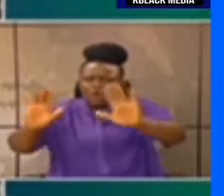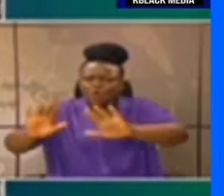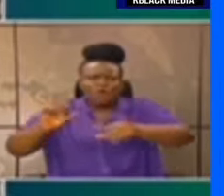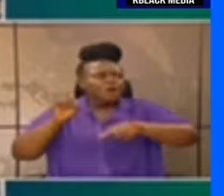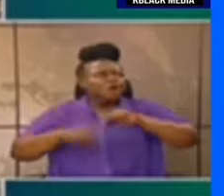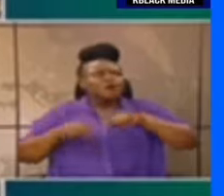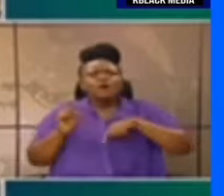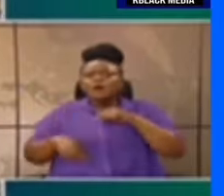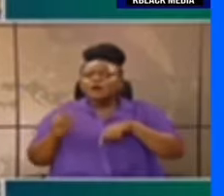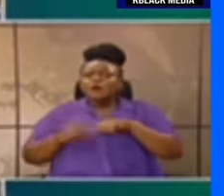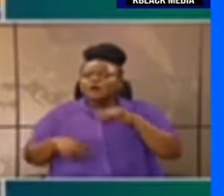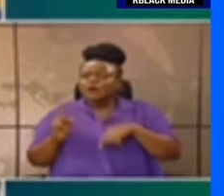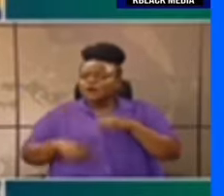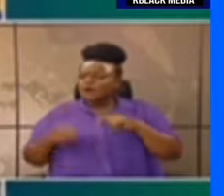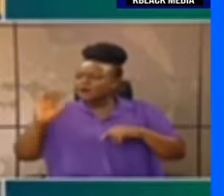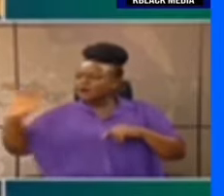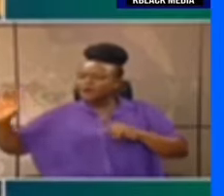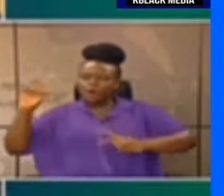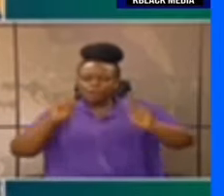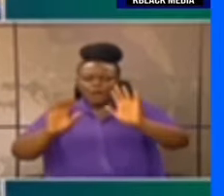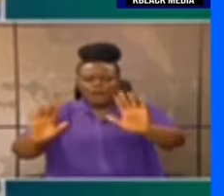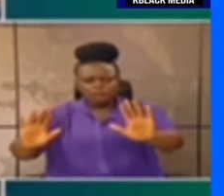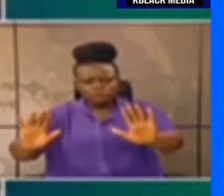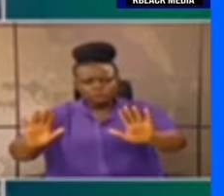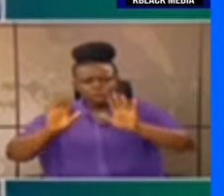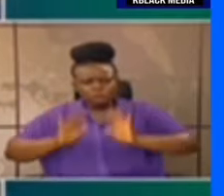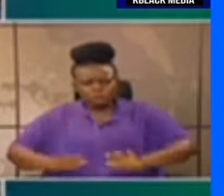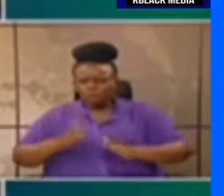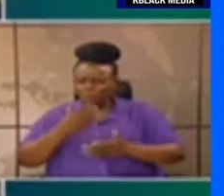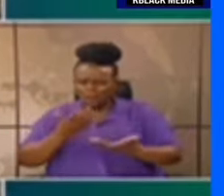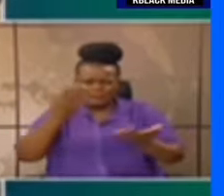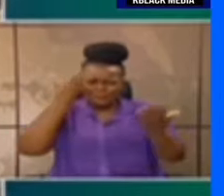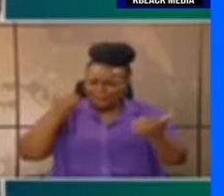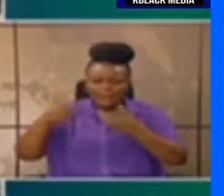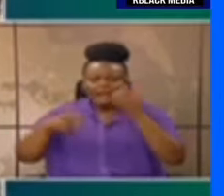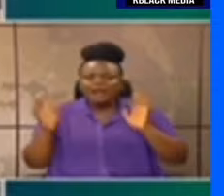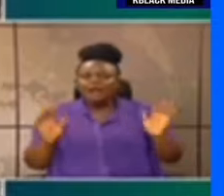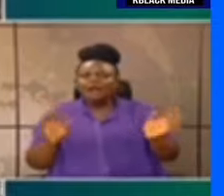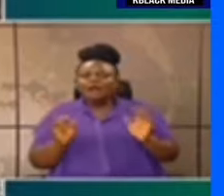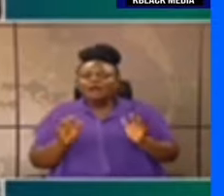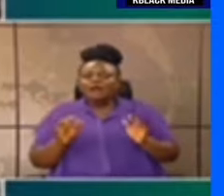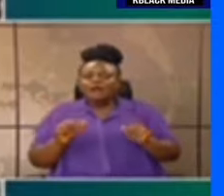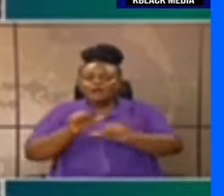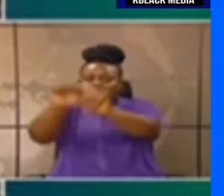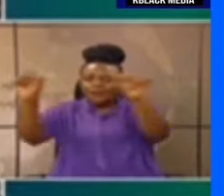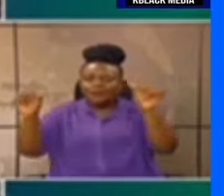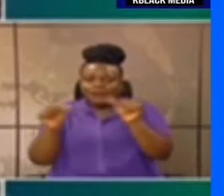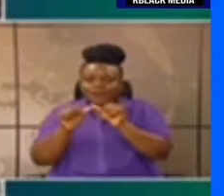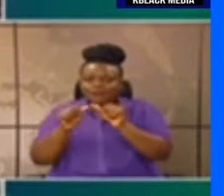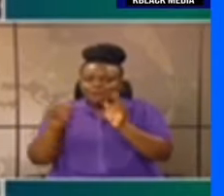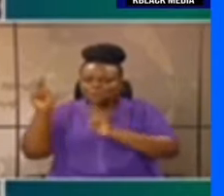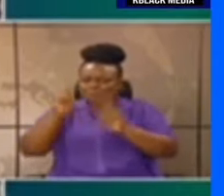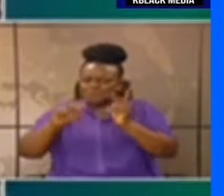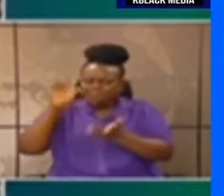You cannot control your own people. A constituency of less than 200,000 people, you cannot